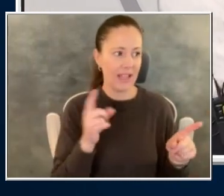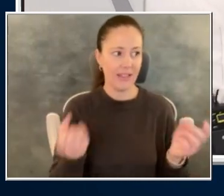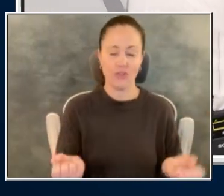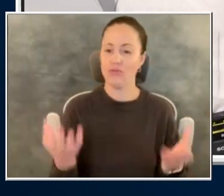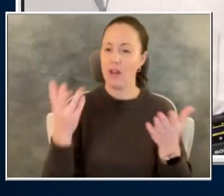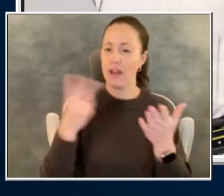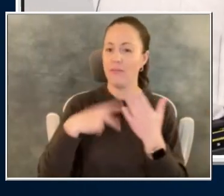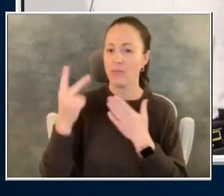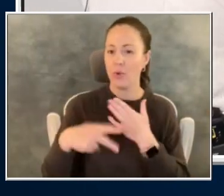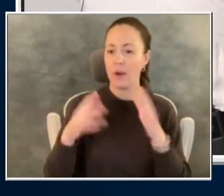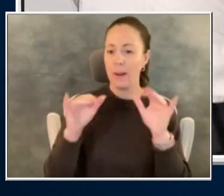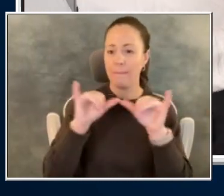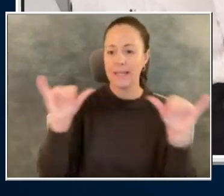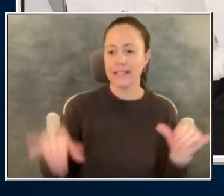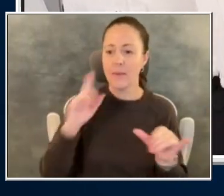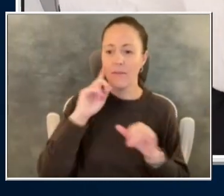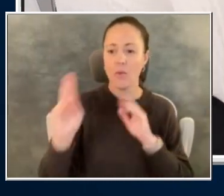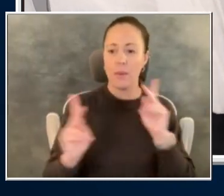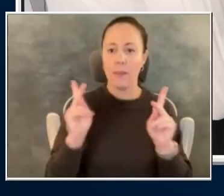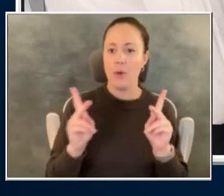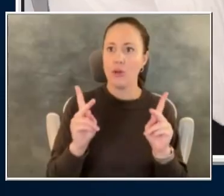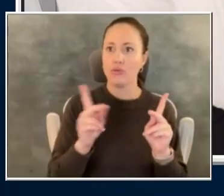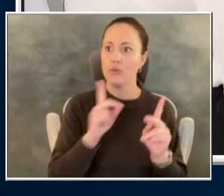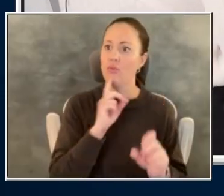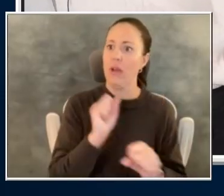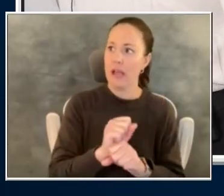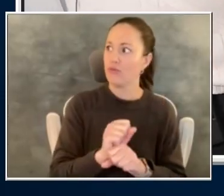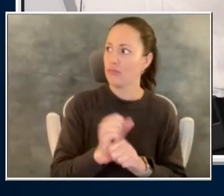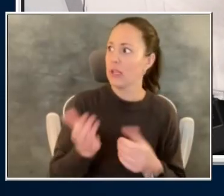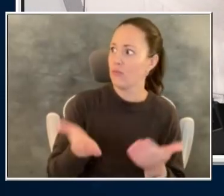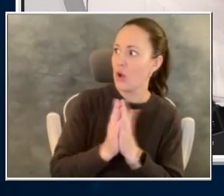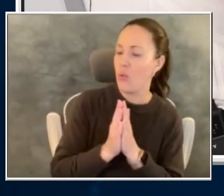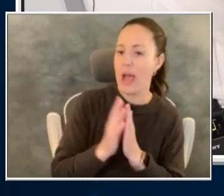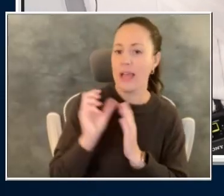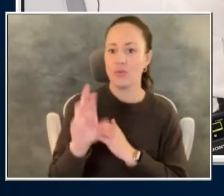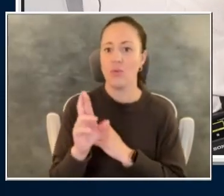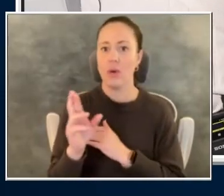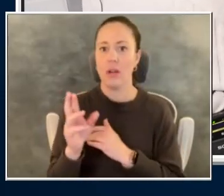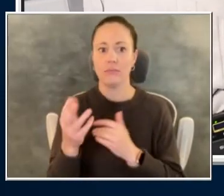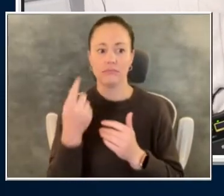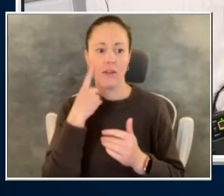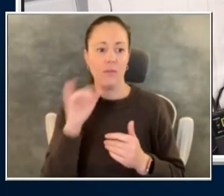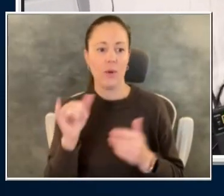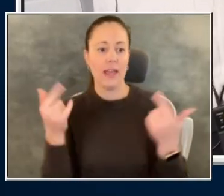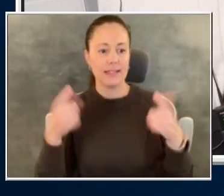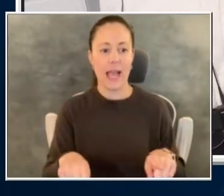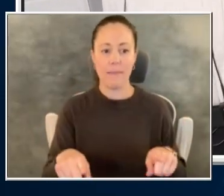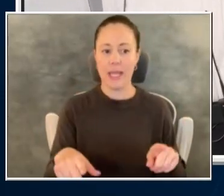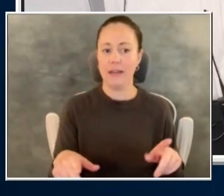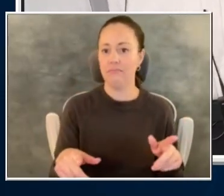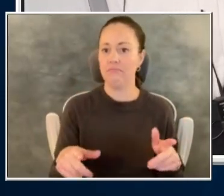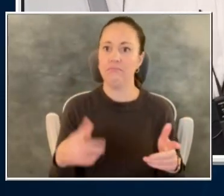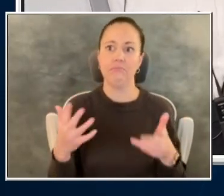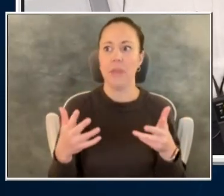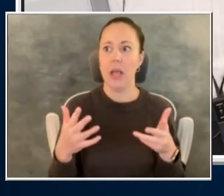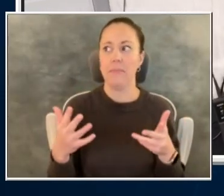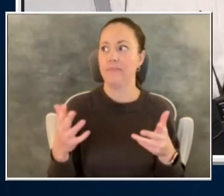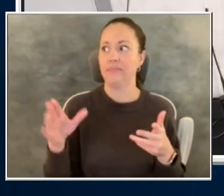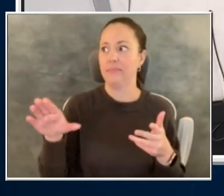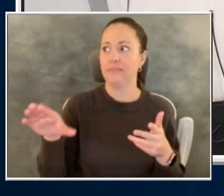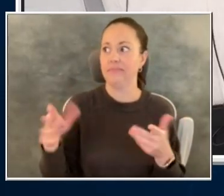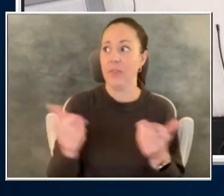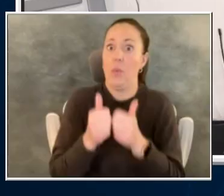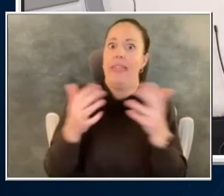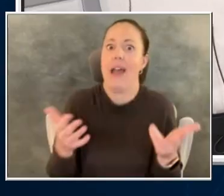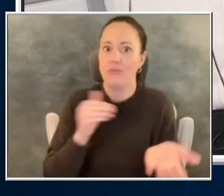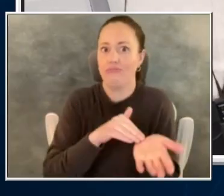systems for people to actually request it or have it performed outside of their medical provider's order. I